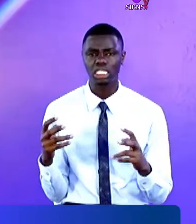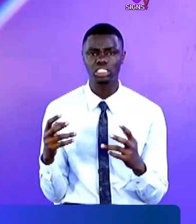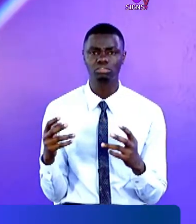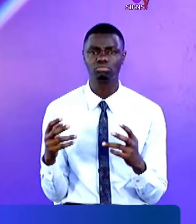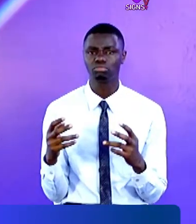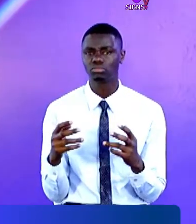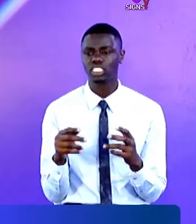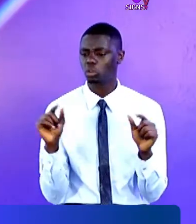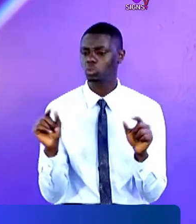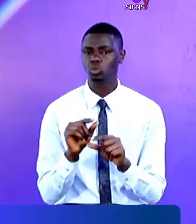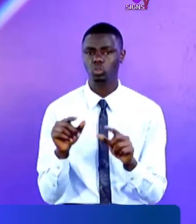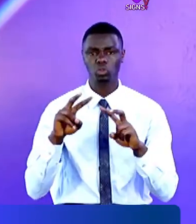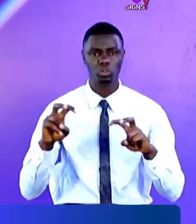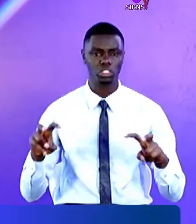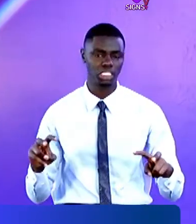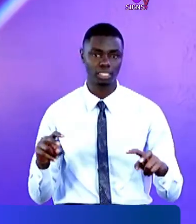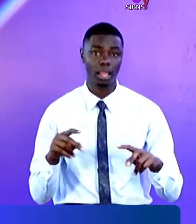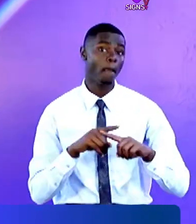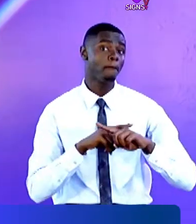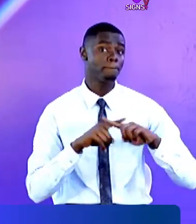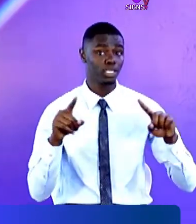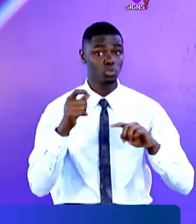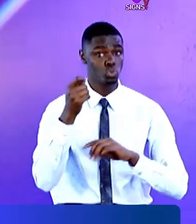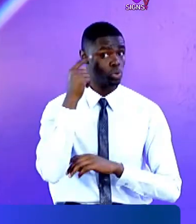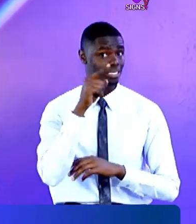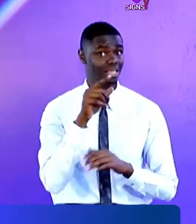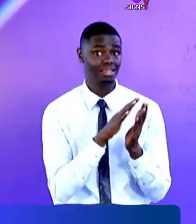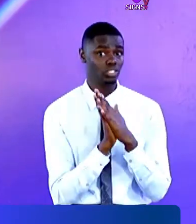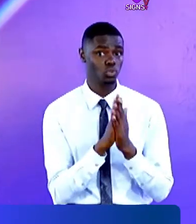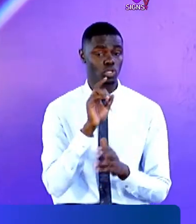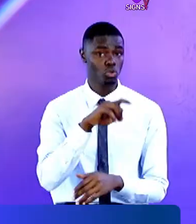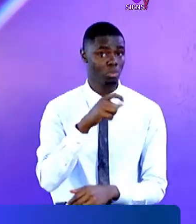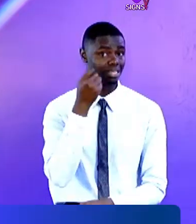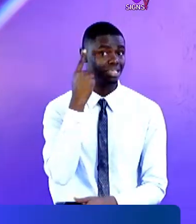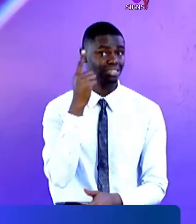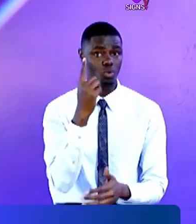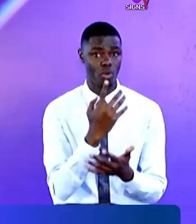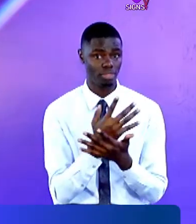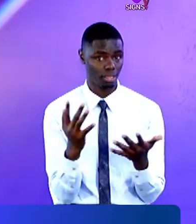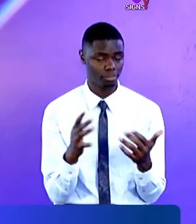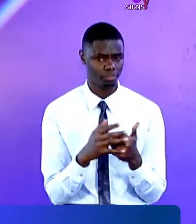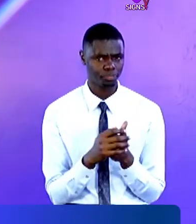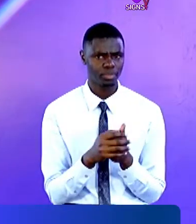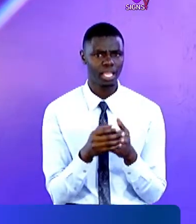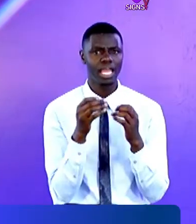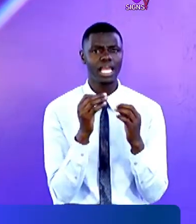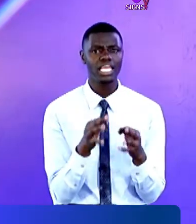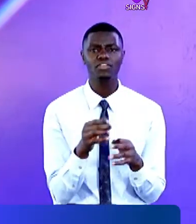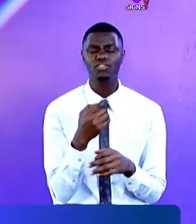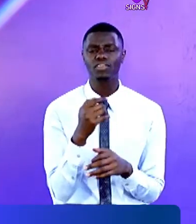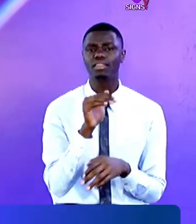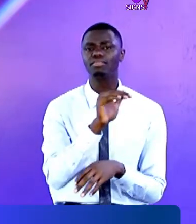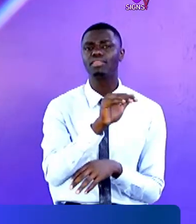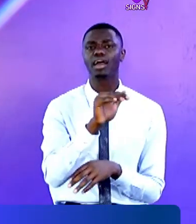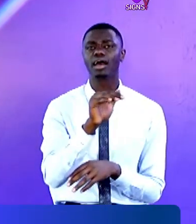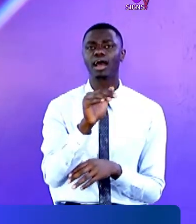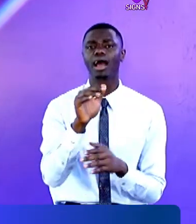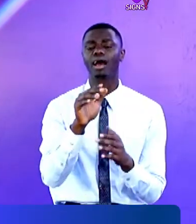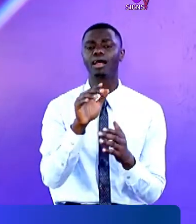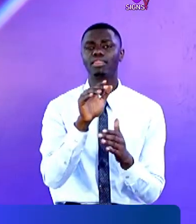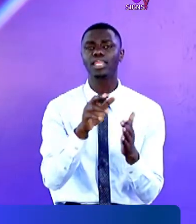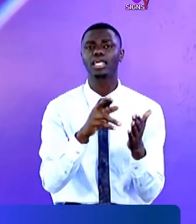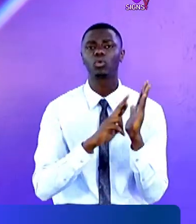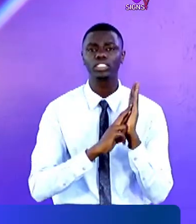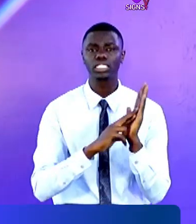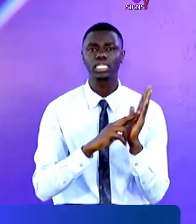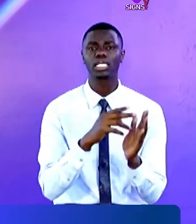just the tip of the iceberg. But to understand this story, you have to understand one thing, is that if they are claiming 33 billion shillings